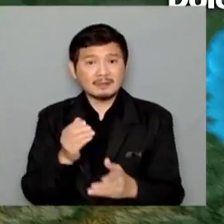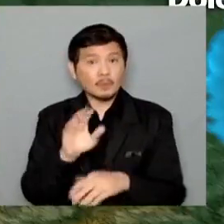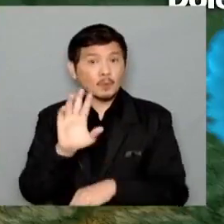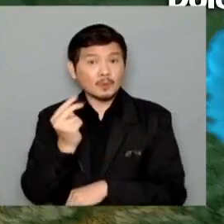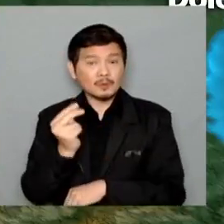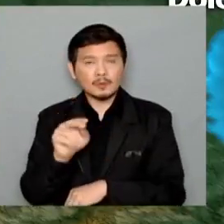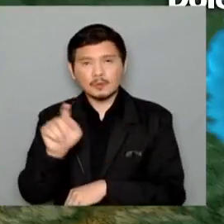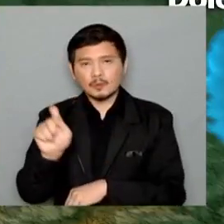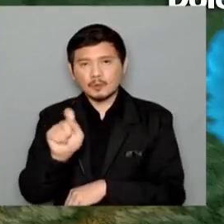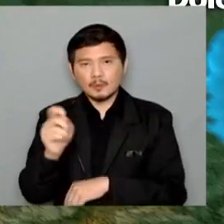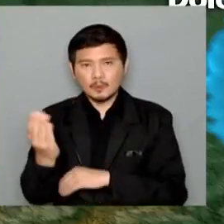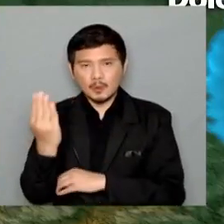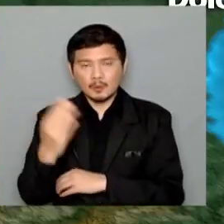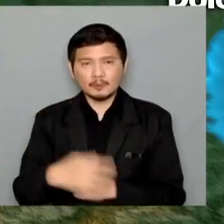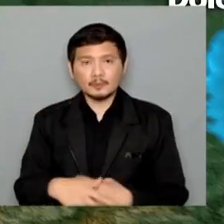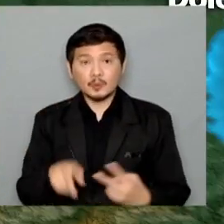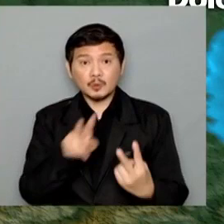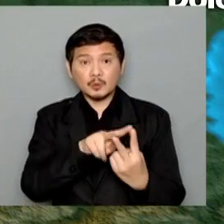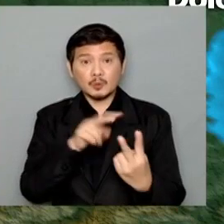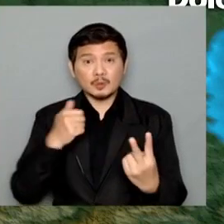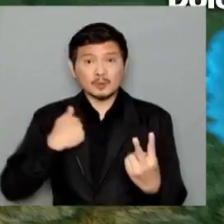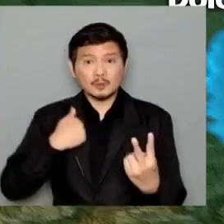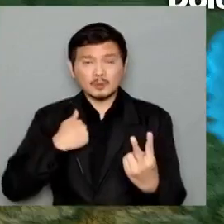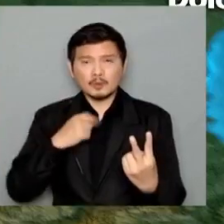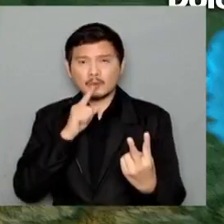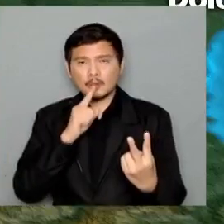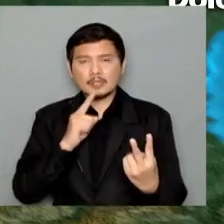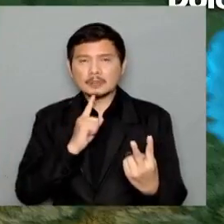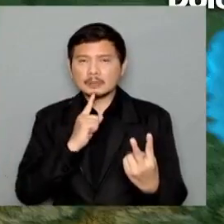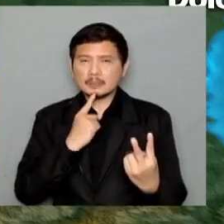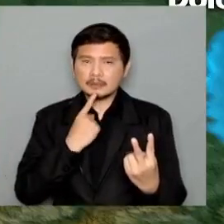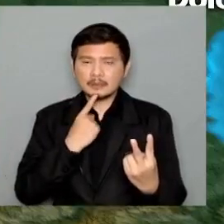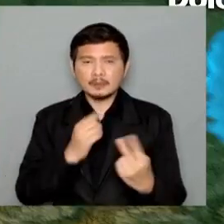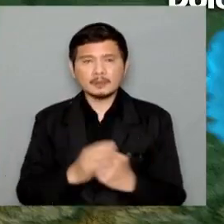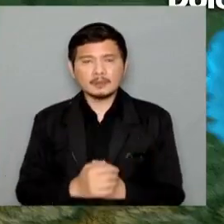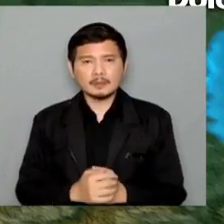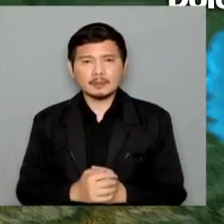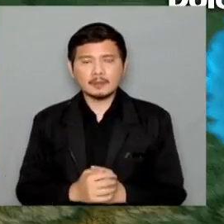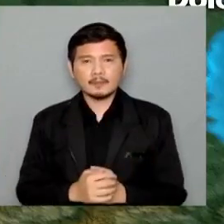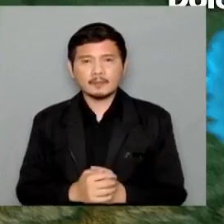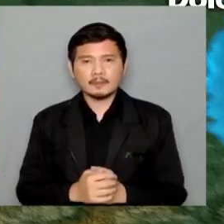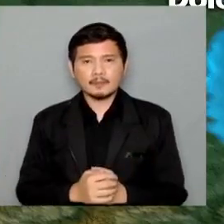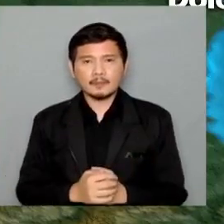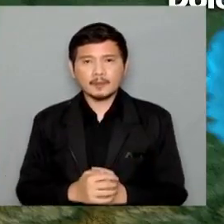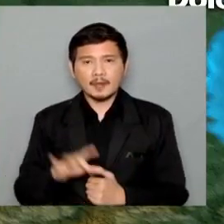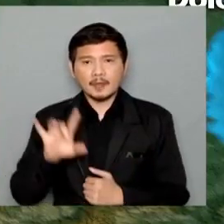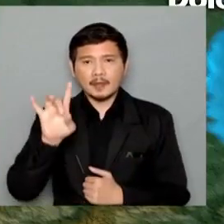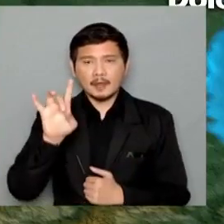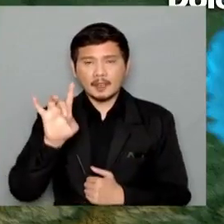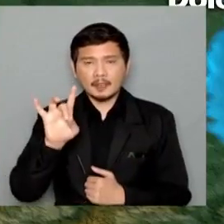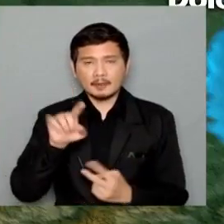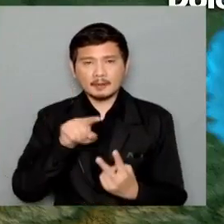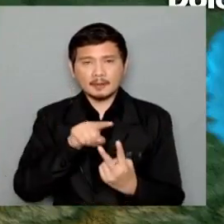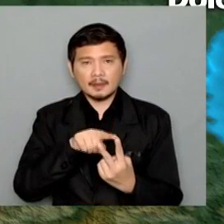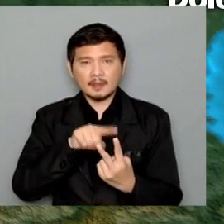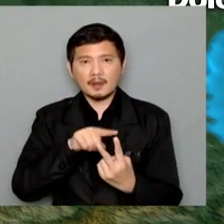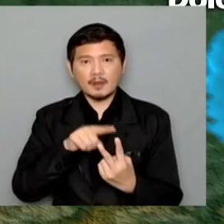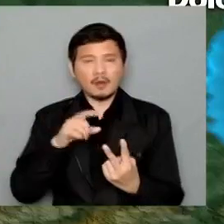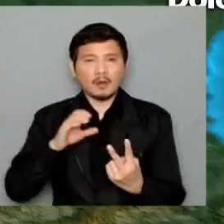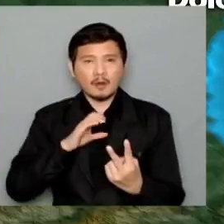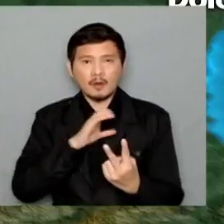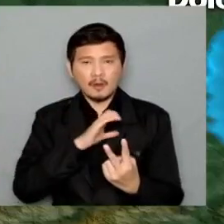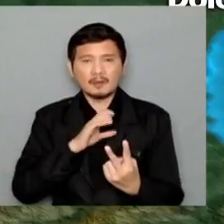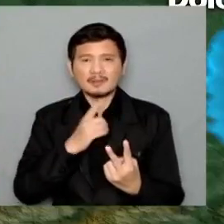critical condition, according to the Philippine Army's 8th Infantry Division. 8ID Commander Major General Edgardo De Leon said